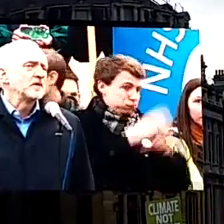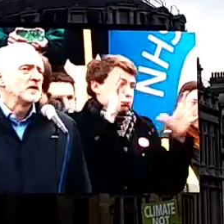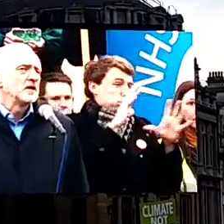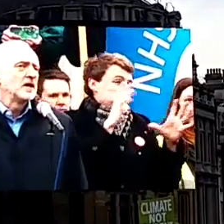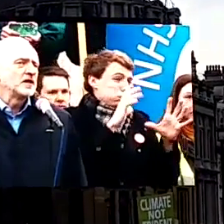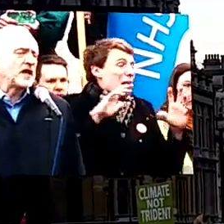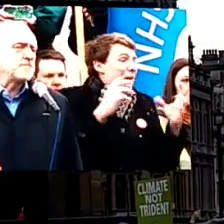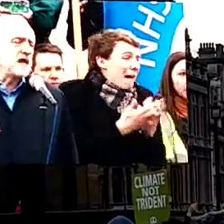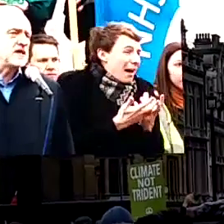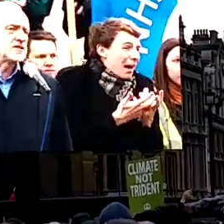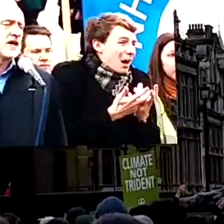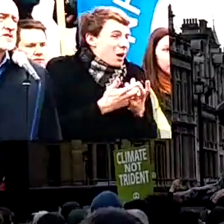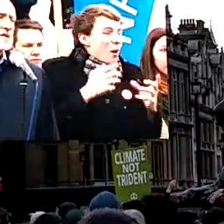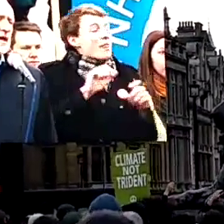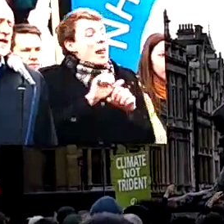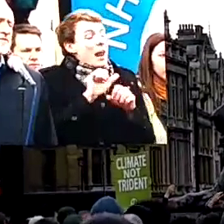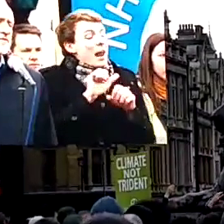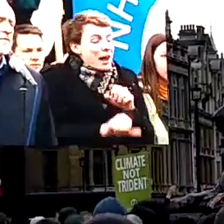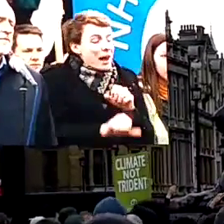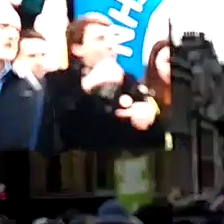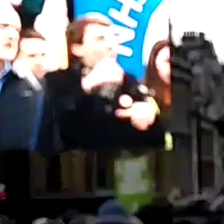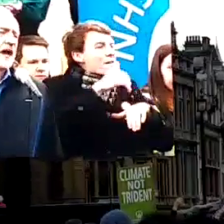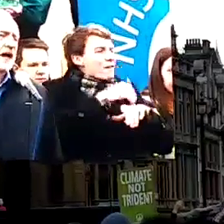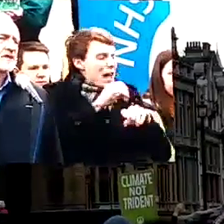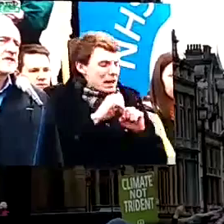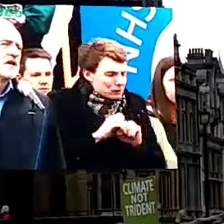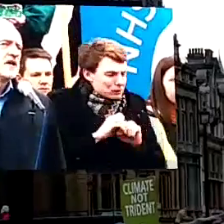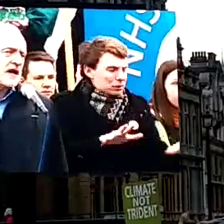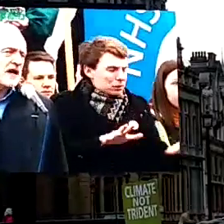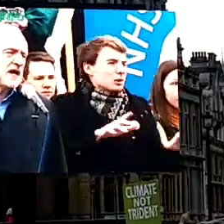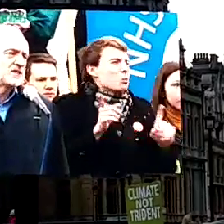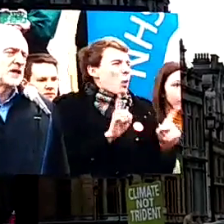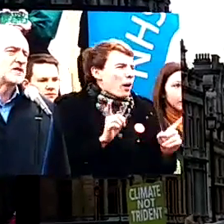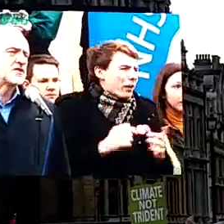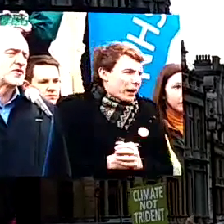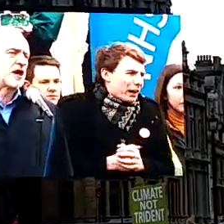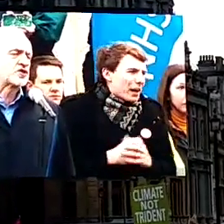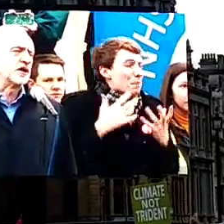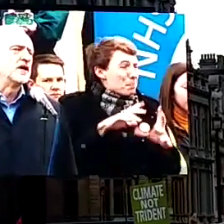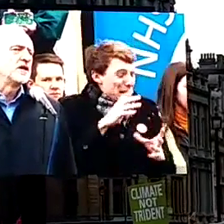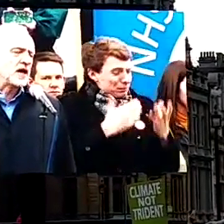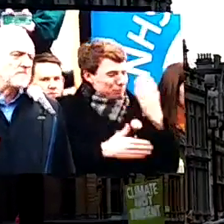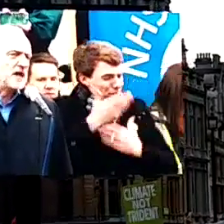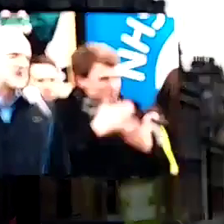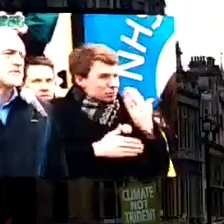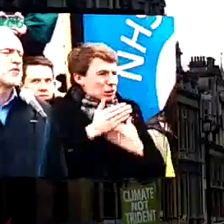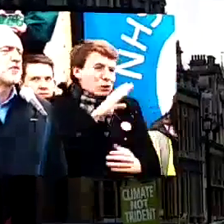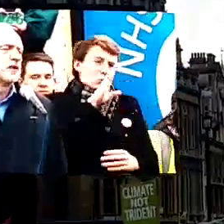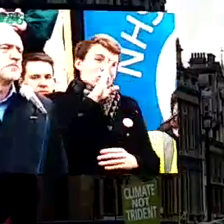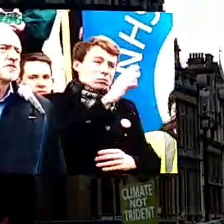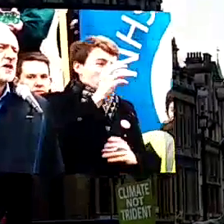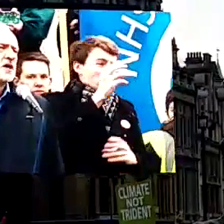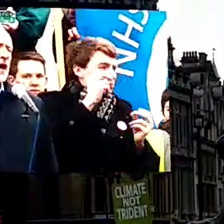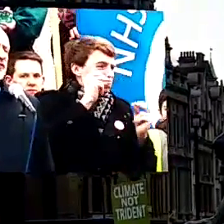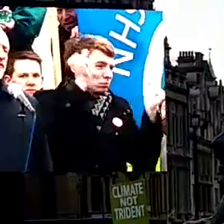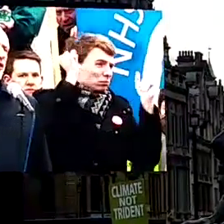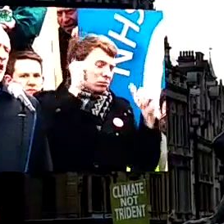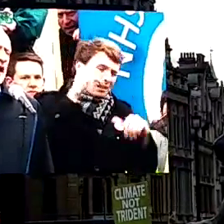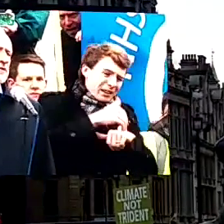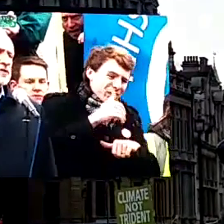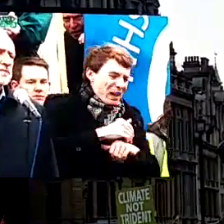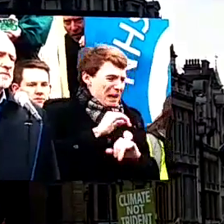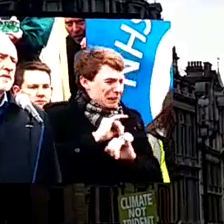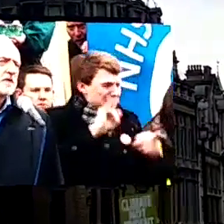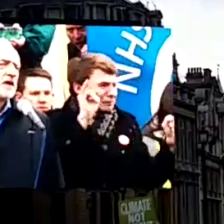are. The immediate environmental effect, the immediate destruction, the immediate problems of